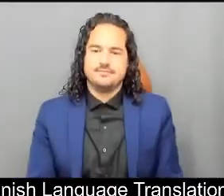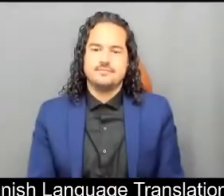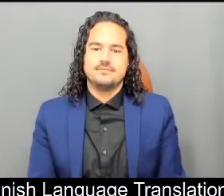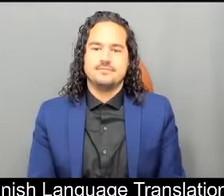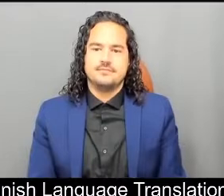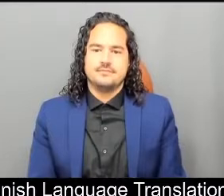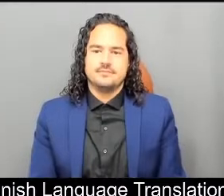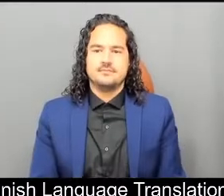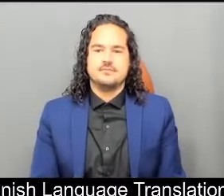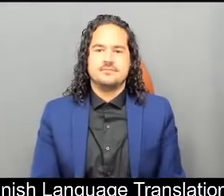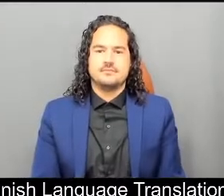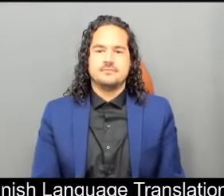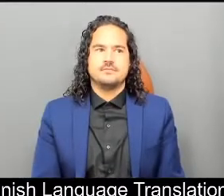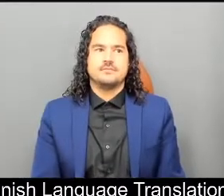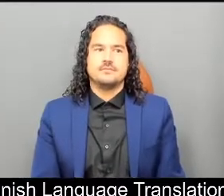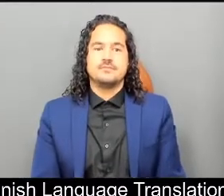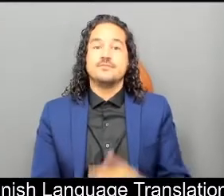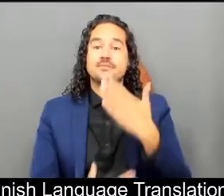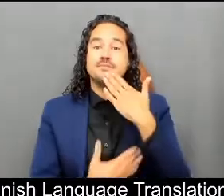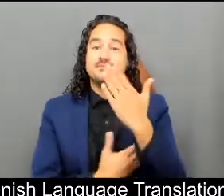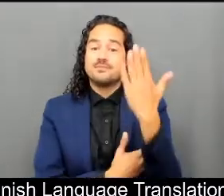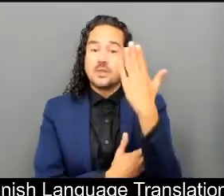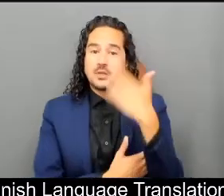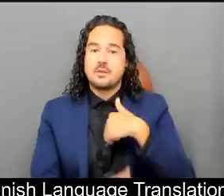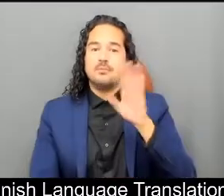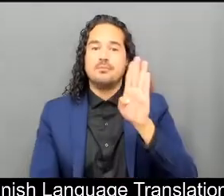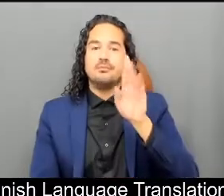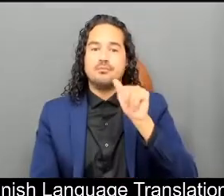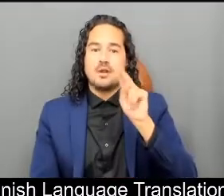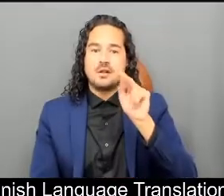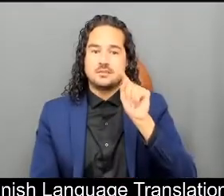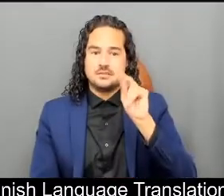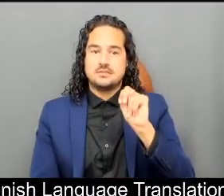Good morning, everyone. Brendan Schneider with the Sheriff's Office.